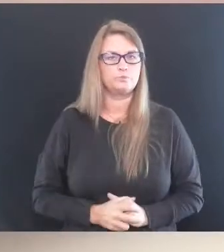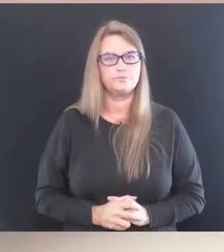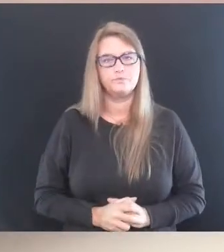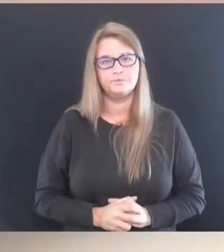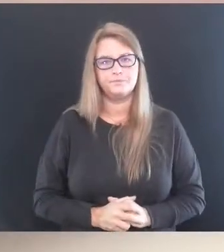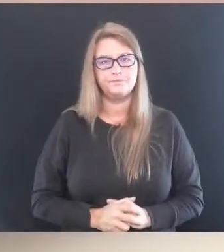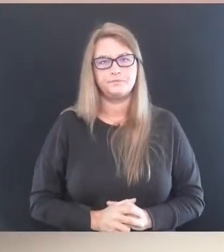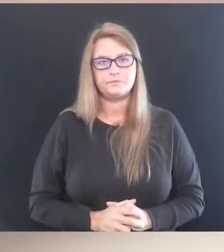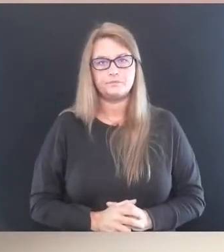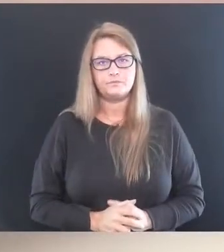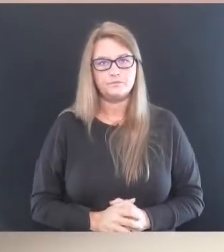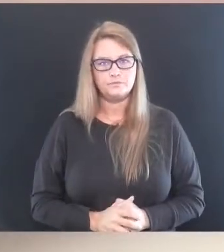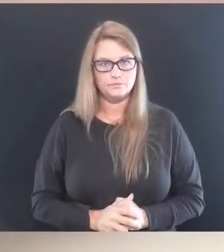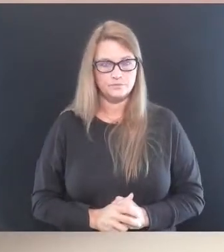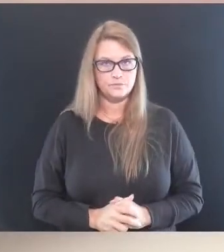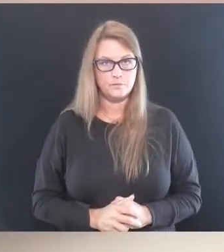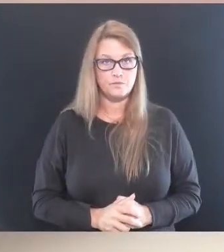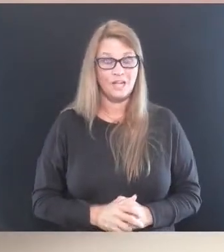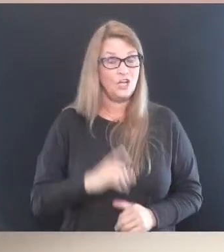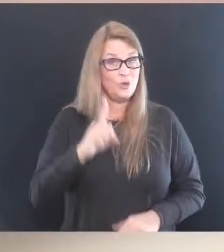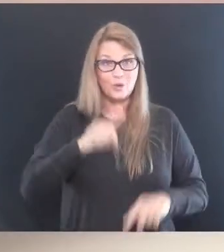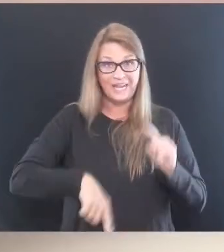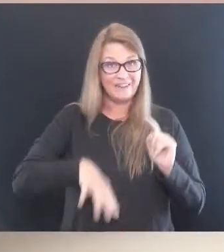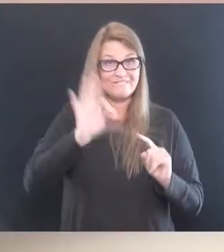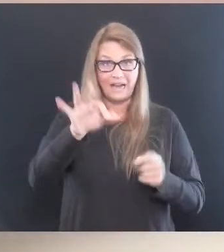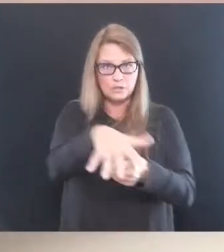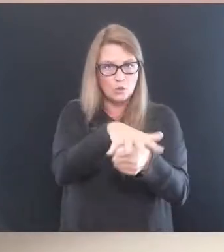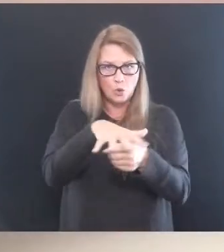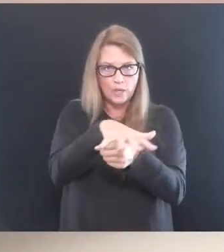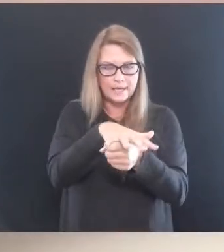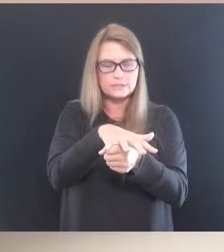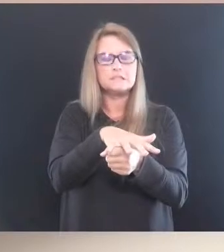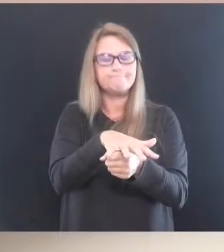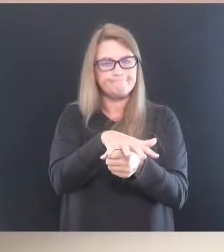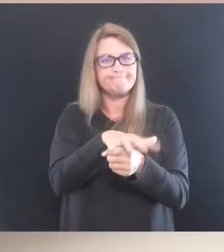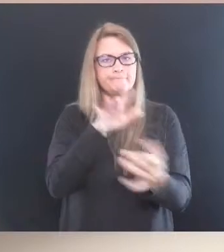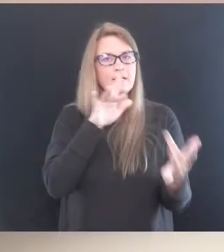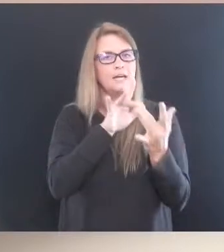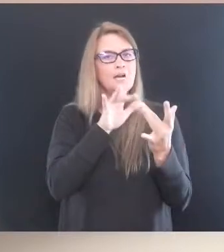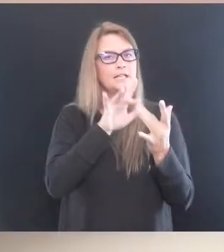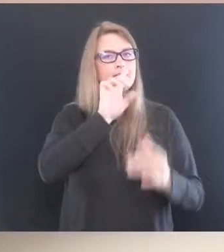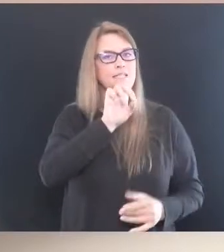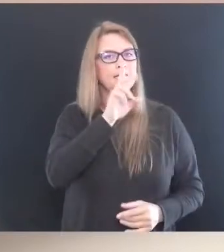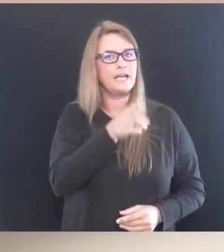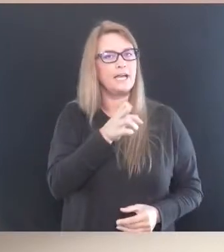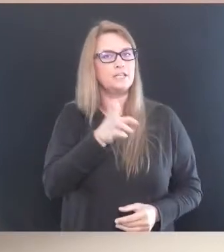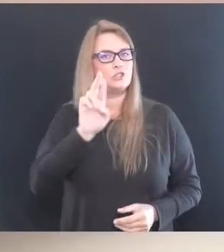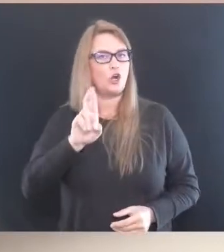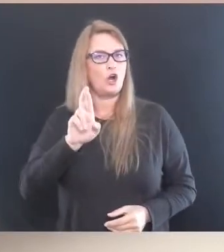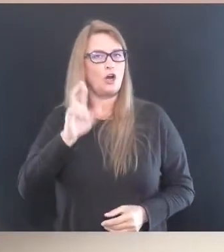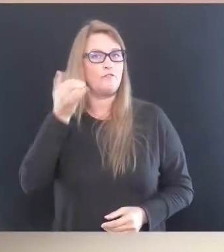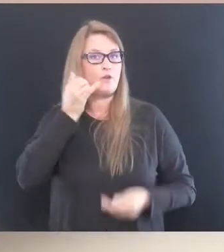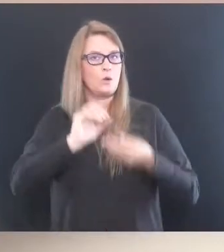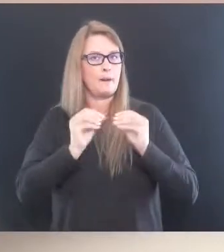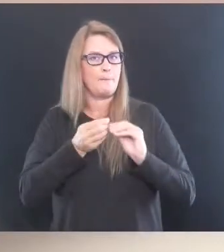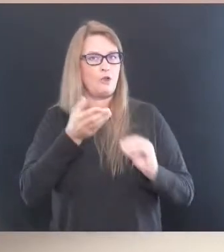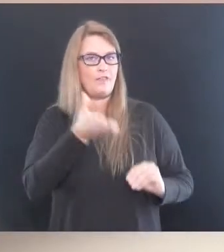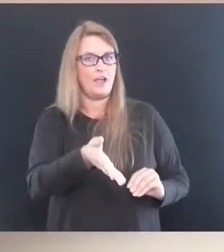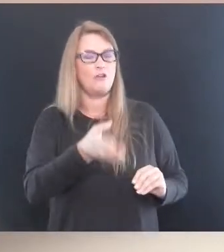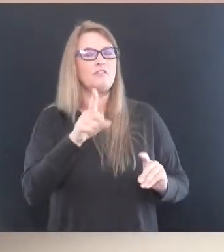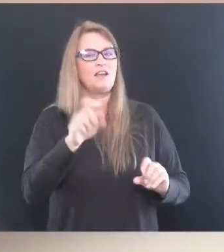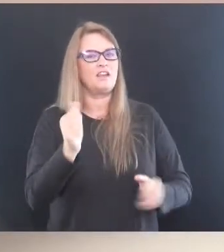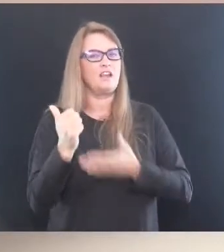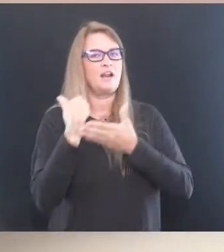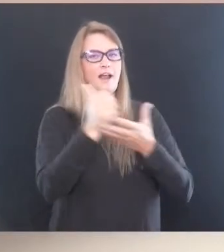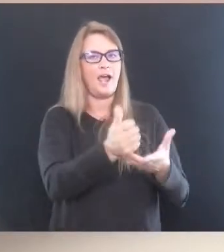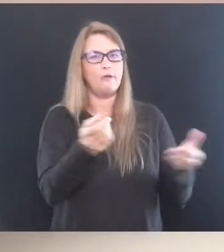an issue with finding a location, please contact the DHHR hotline number, and they can